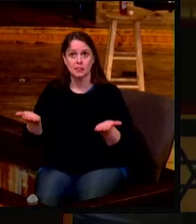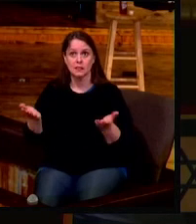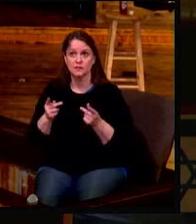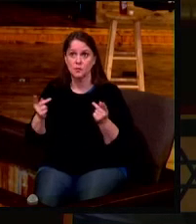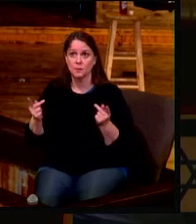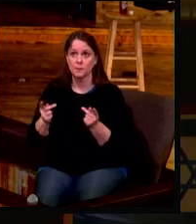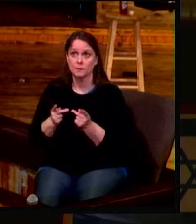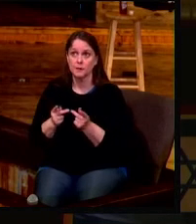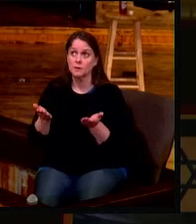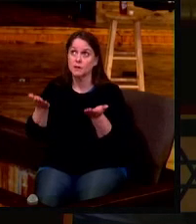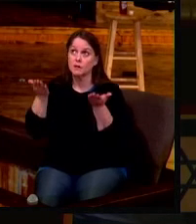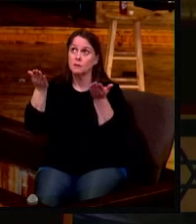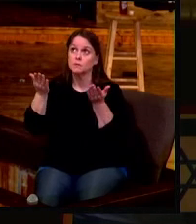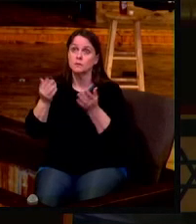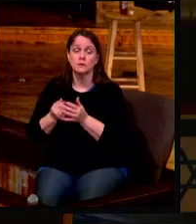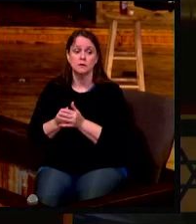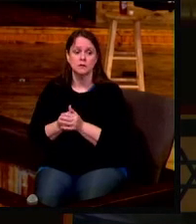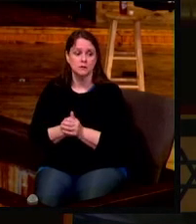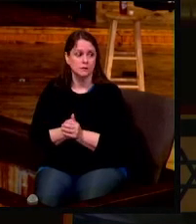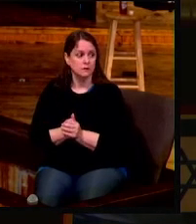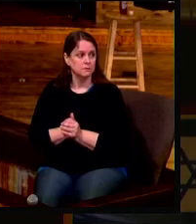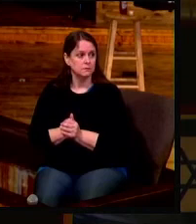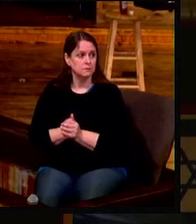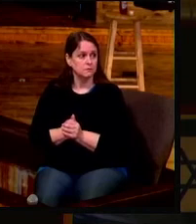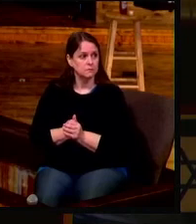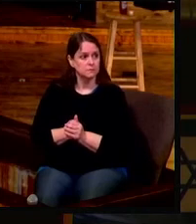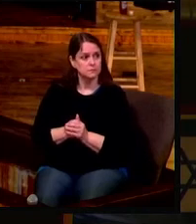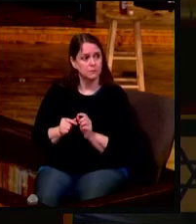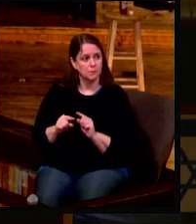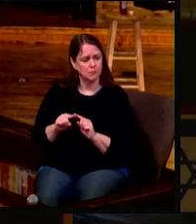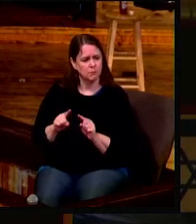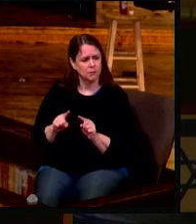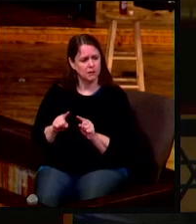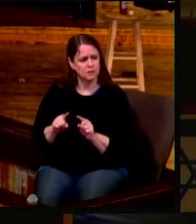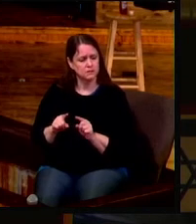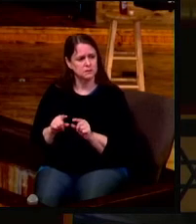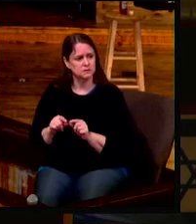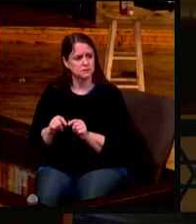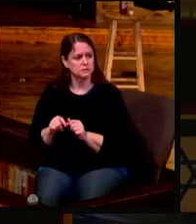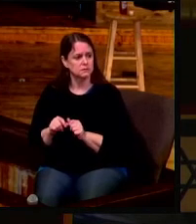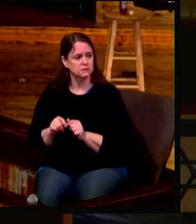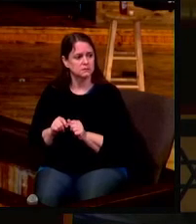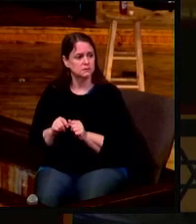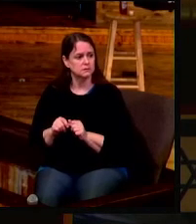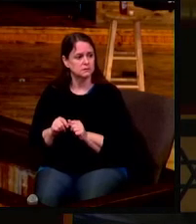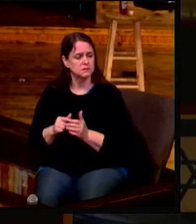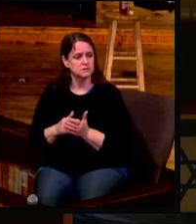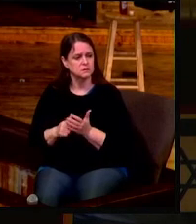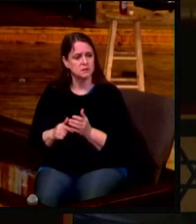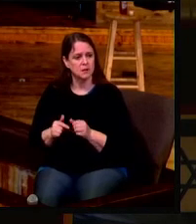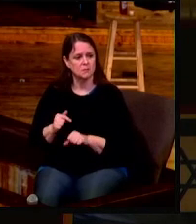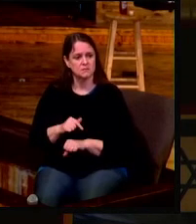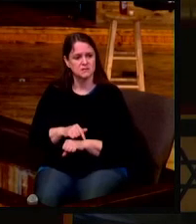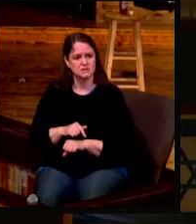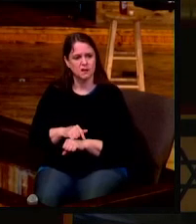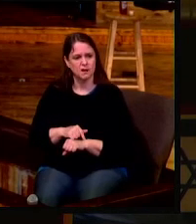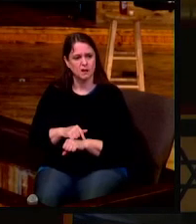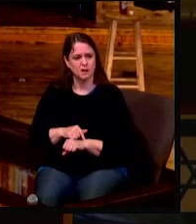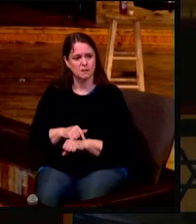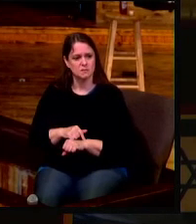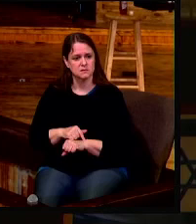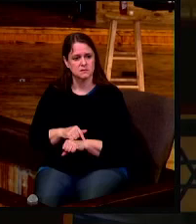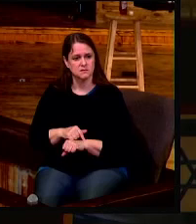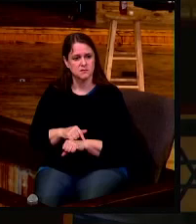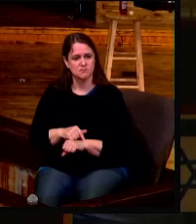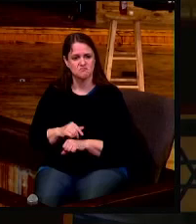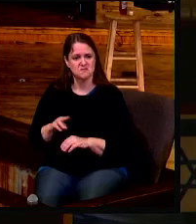But sometimes we get wrapped up in the friendly jest or sarcasm, because I